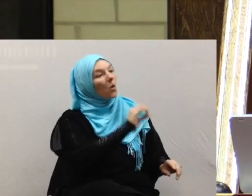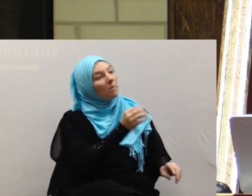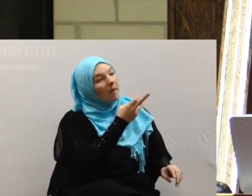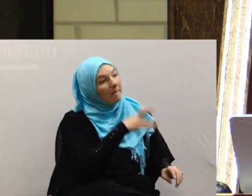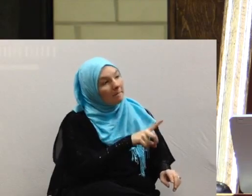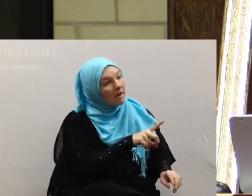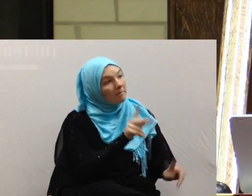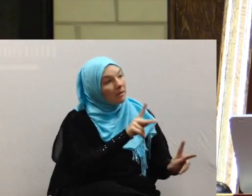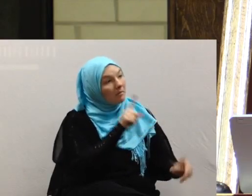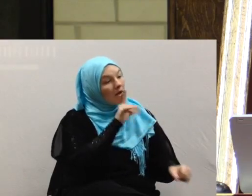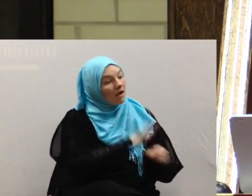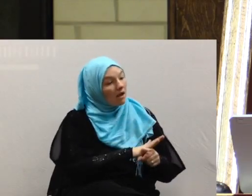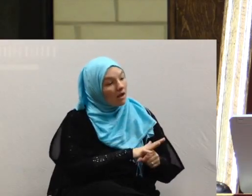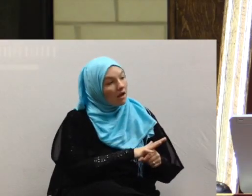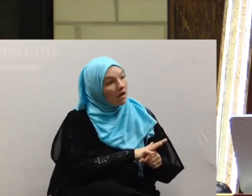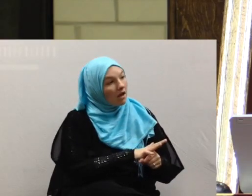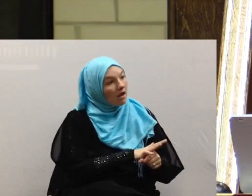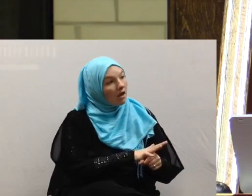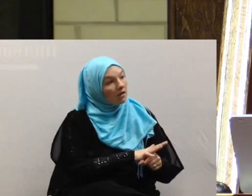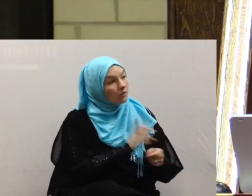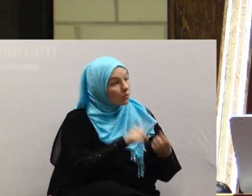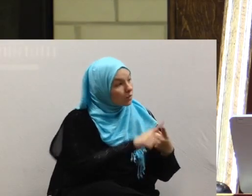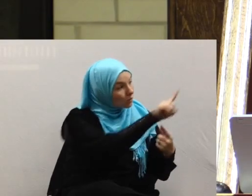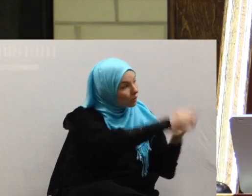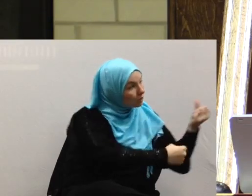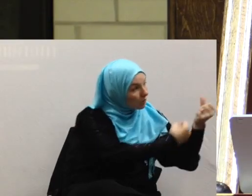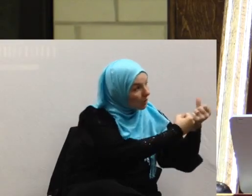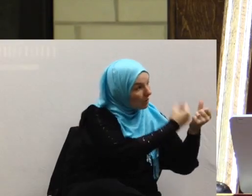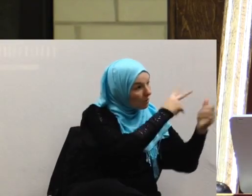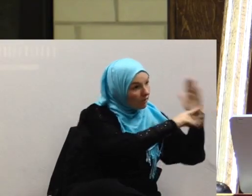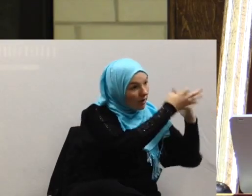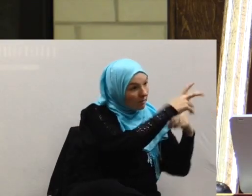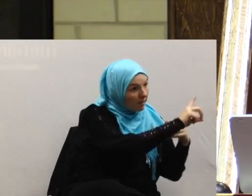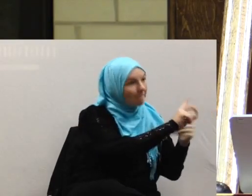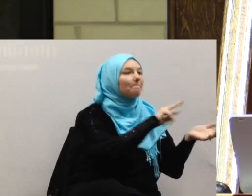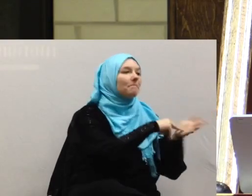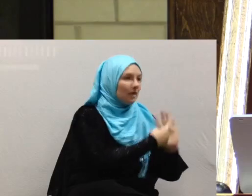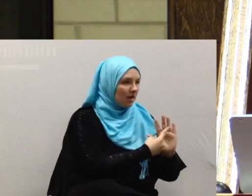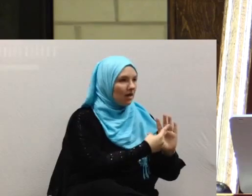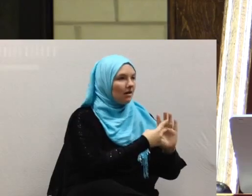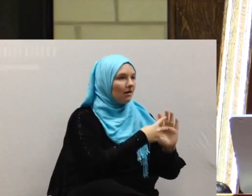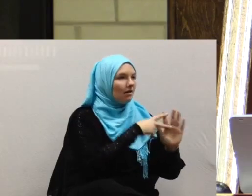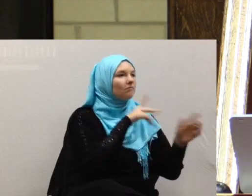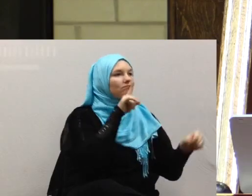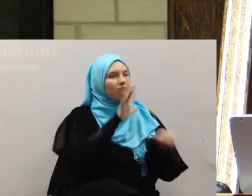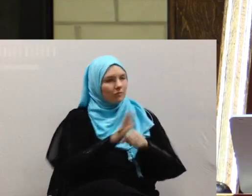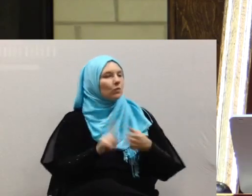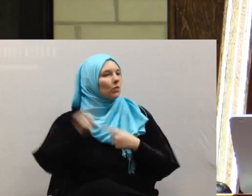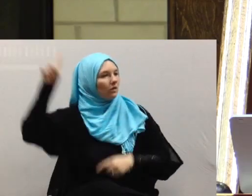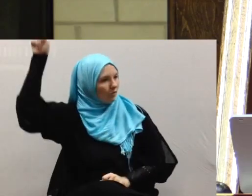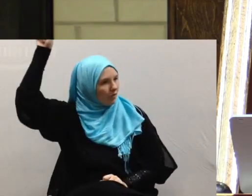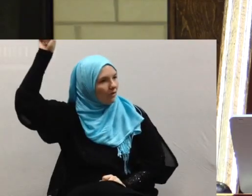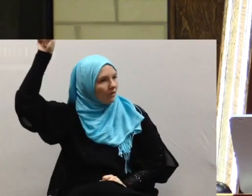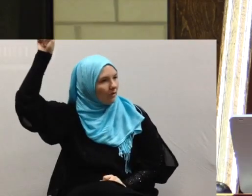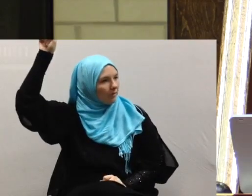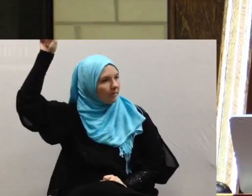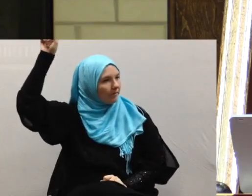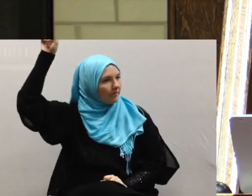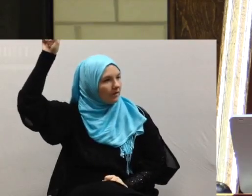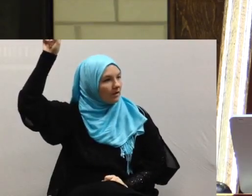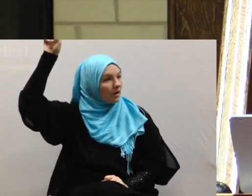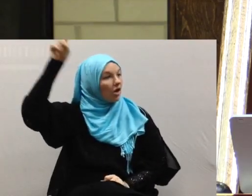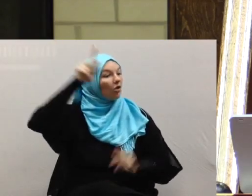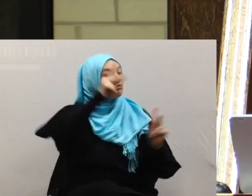pledging allegiance to Allah. The hand of Allah is over their hands. So he who breaks his word